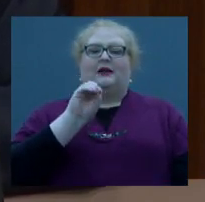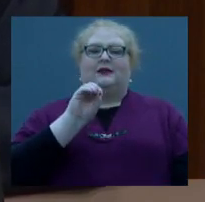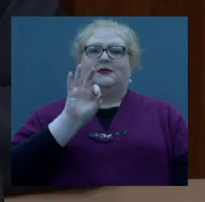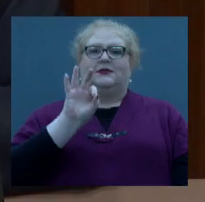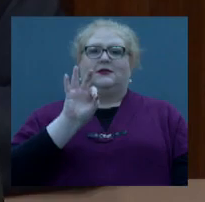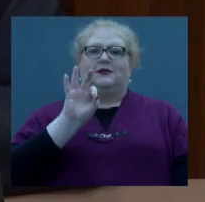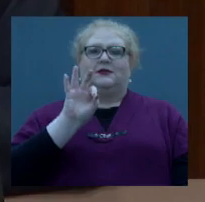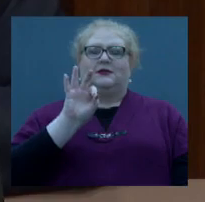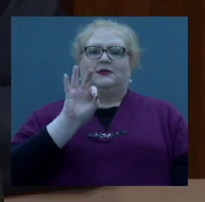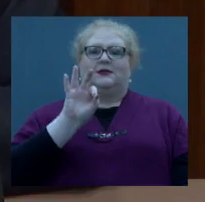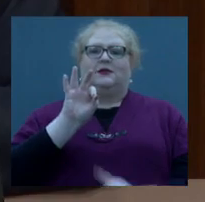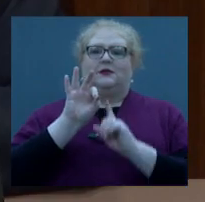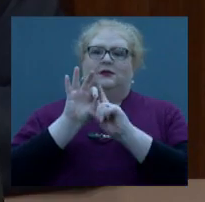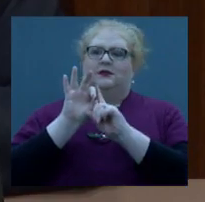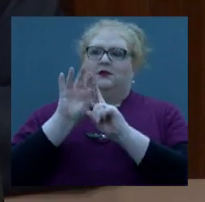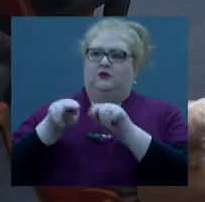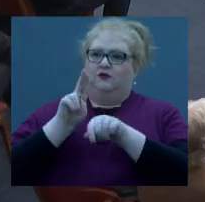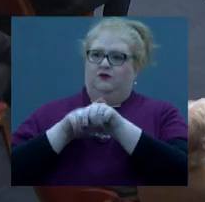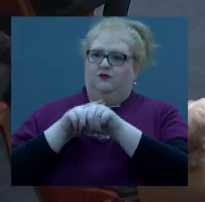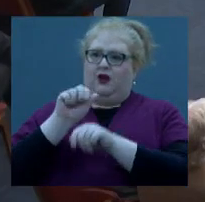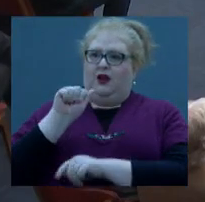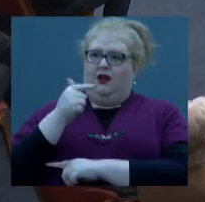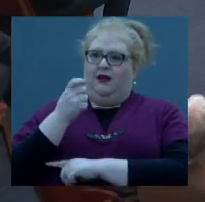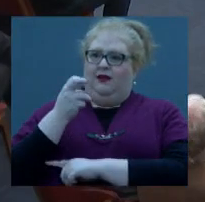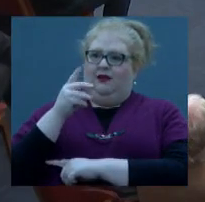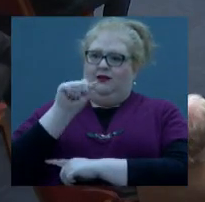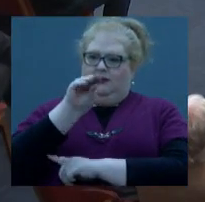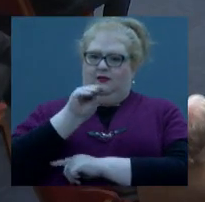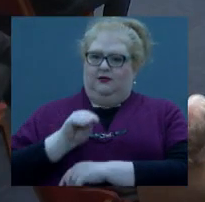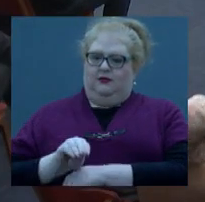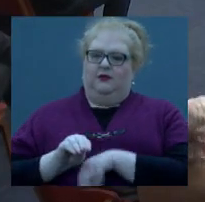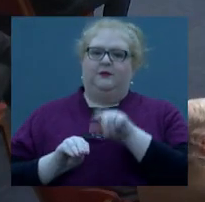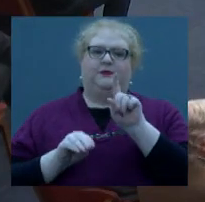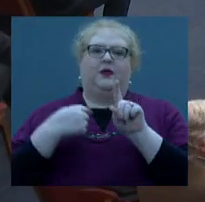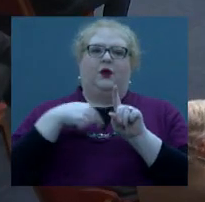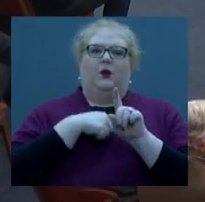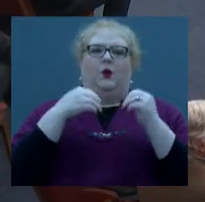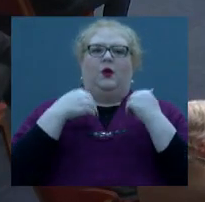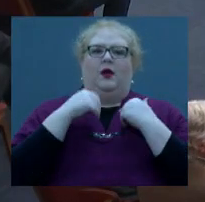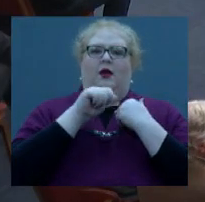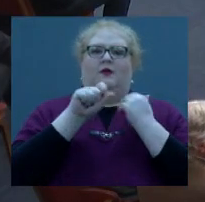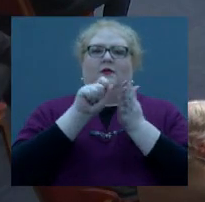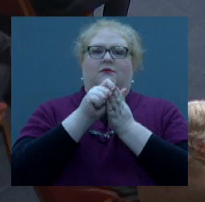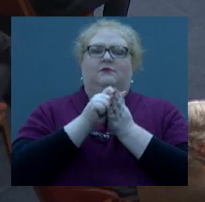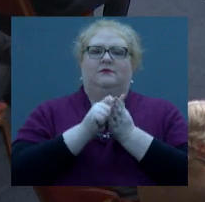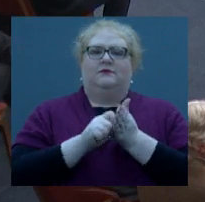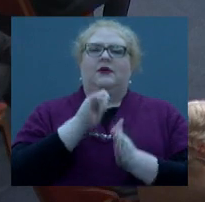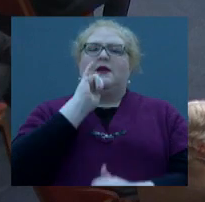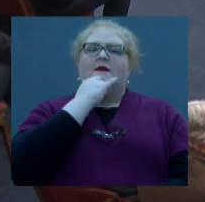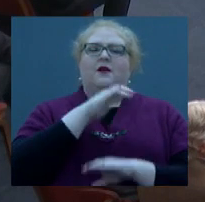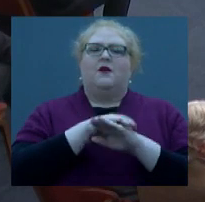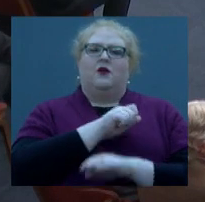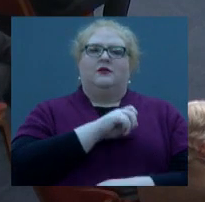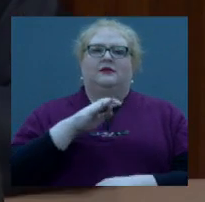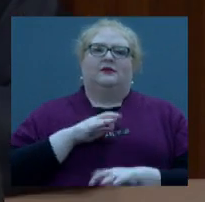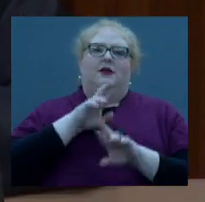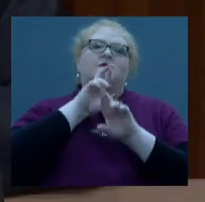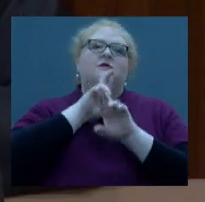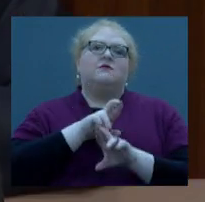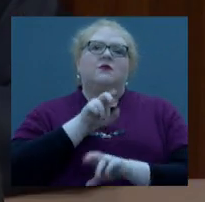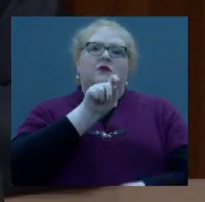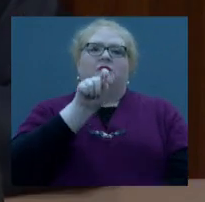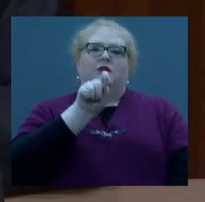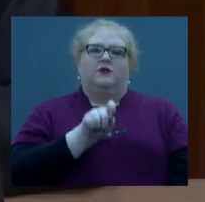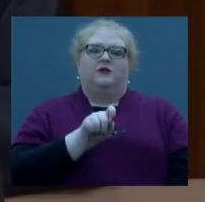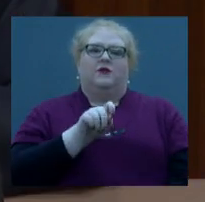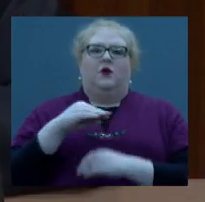S-1809-B. We'll go on regular agenda. We have a Scrivener's error in the staff report on this. Therefore,